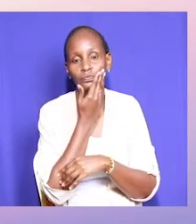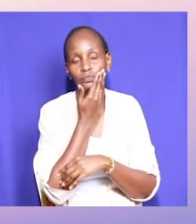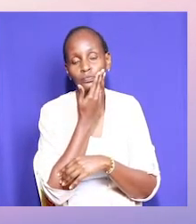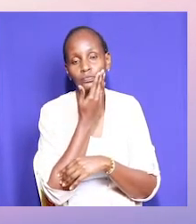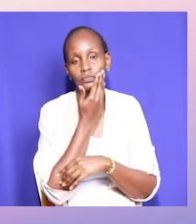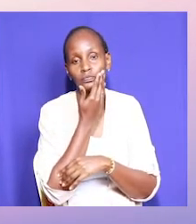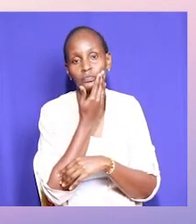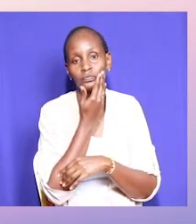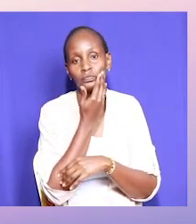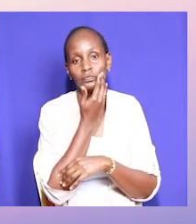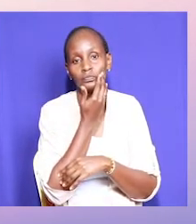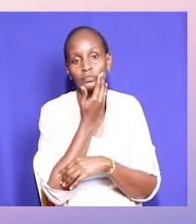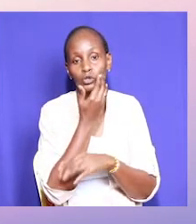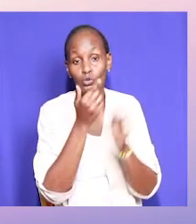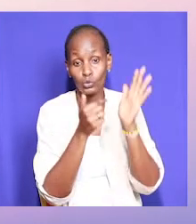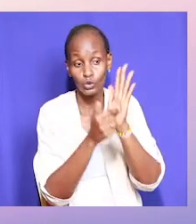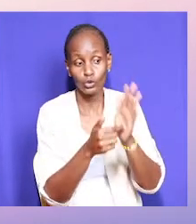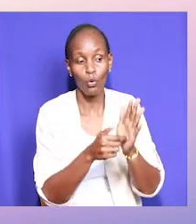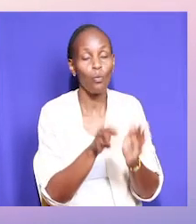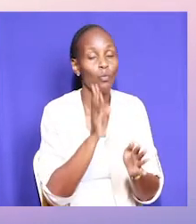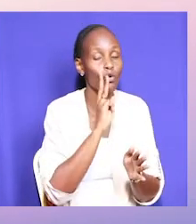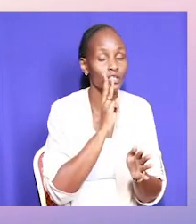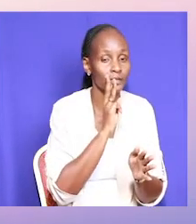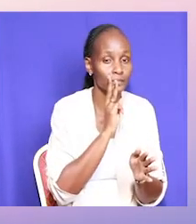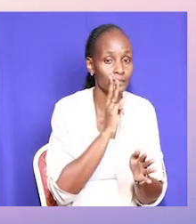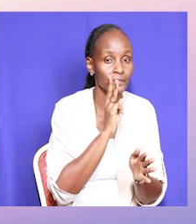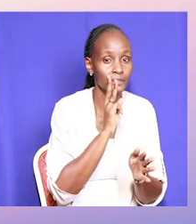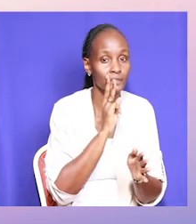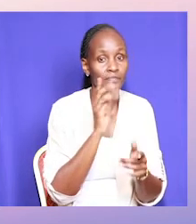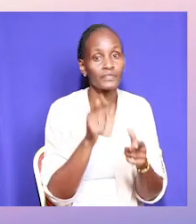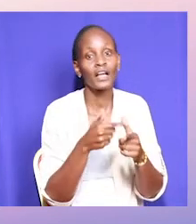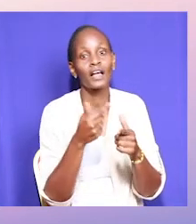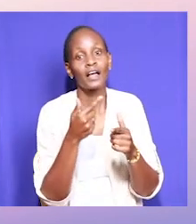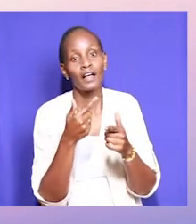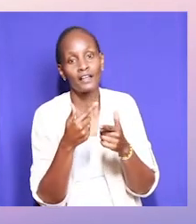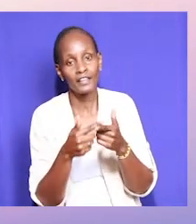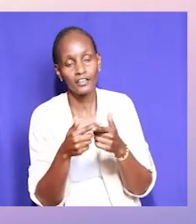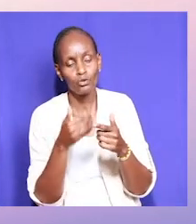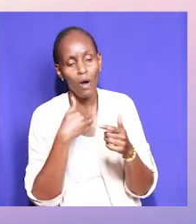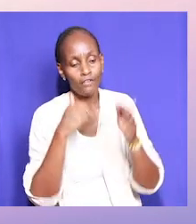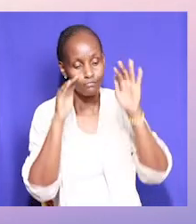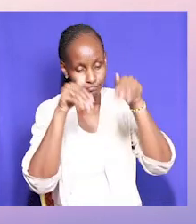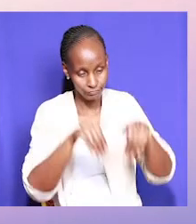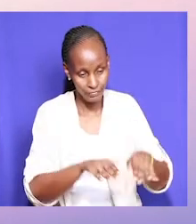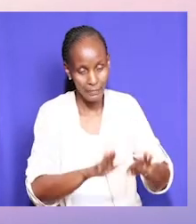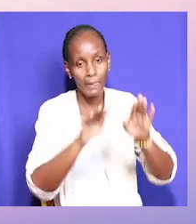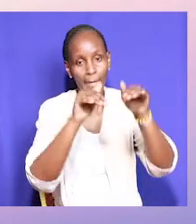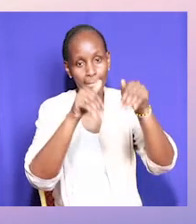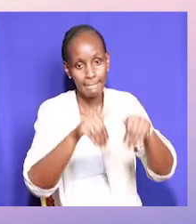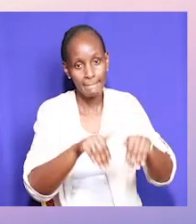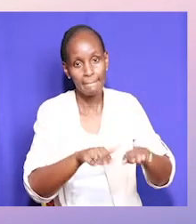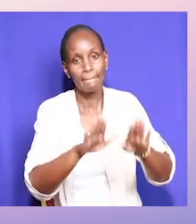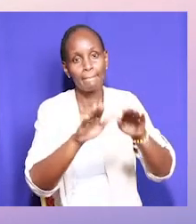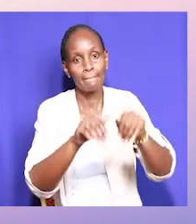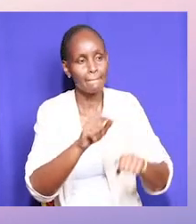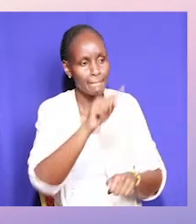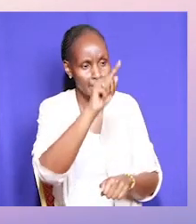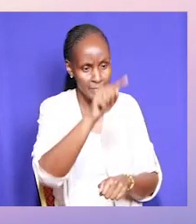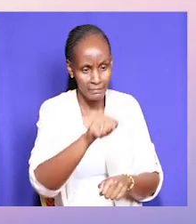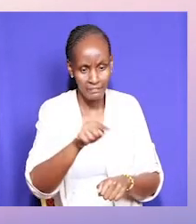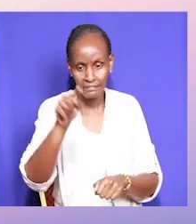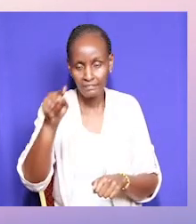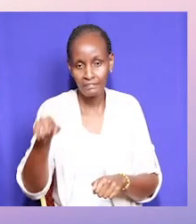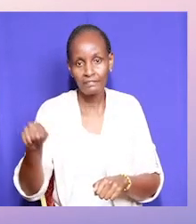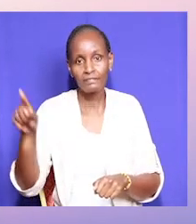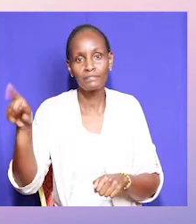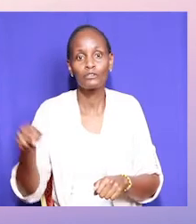the water. And then you can put some waves. You can put some zigzag lines to show